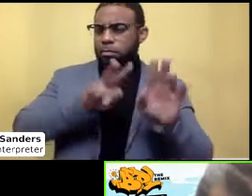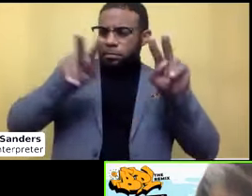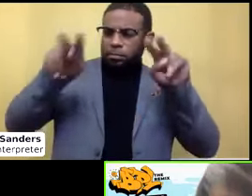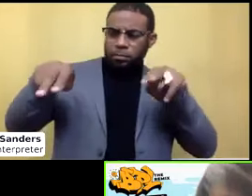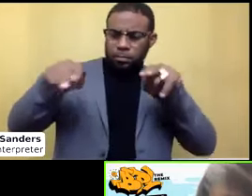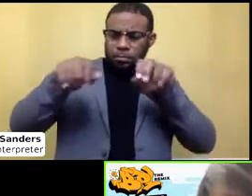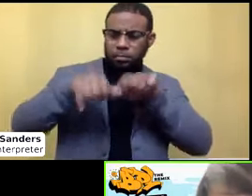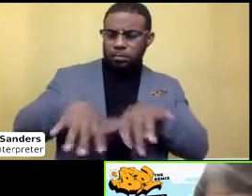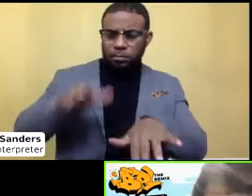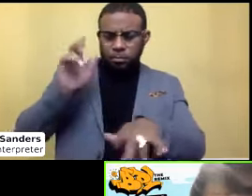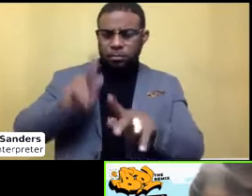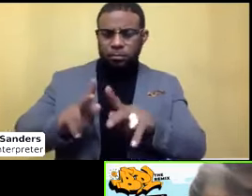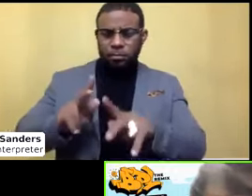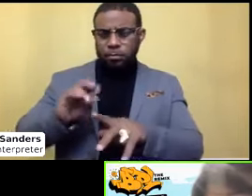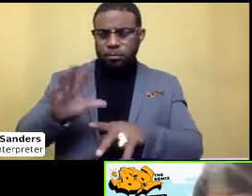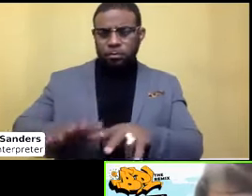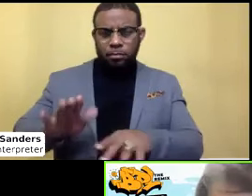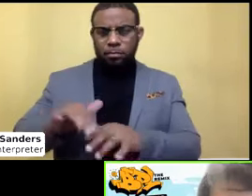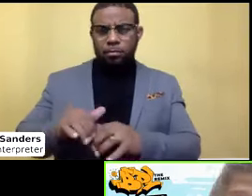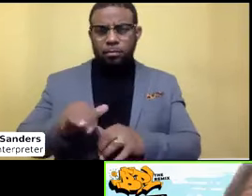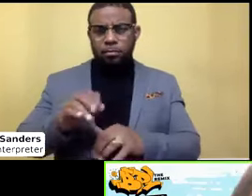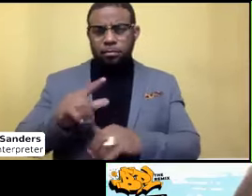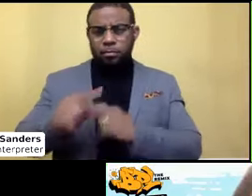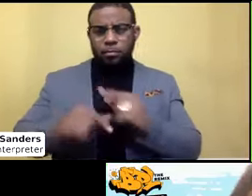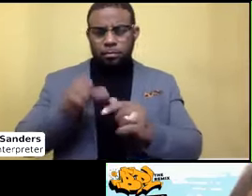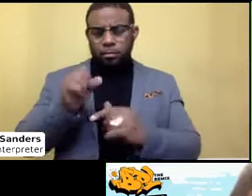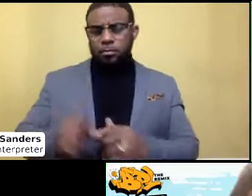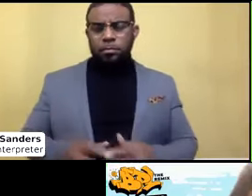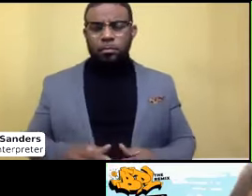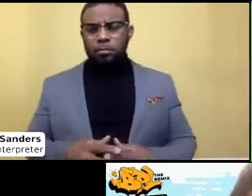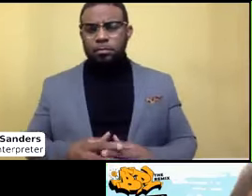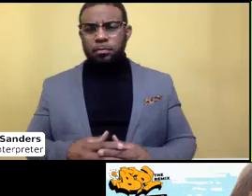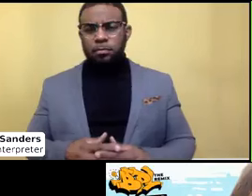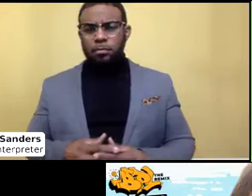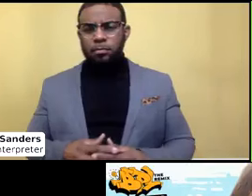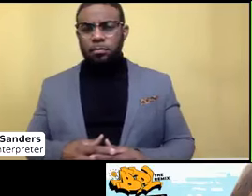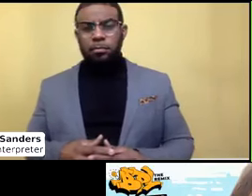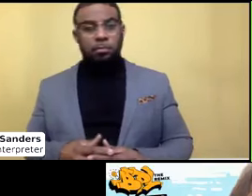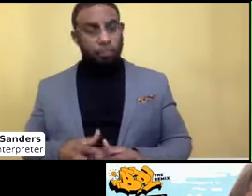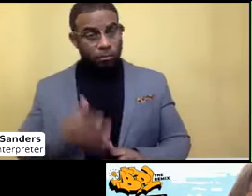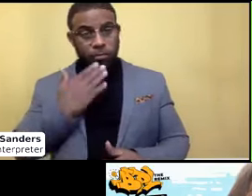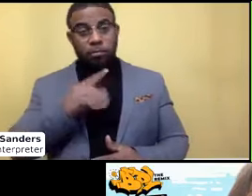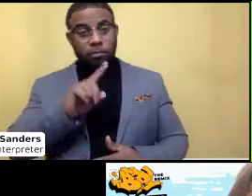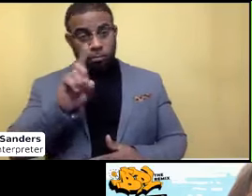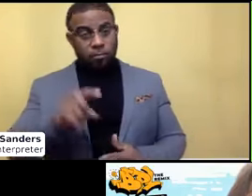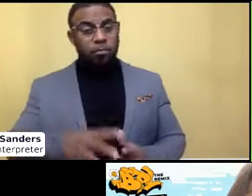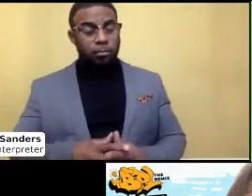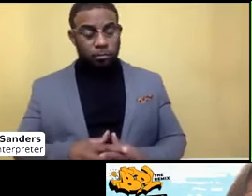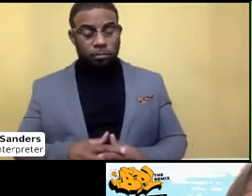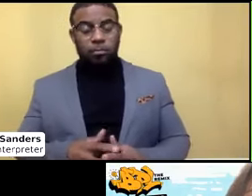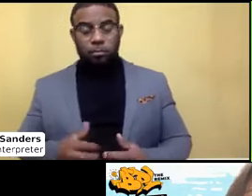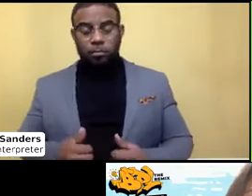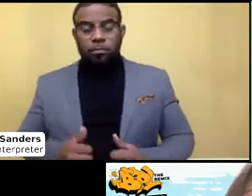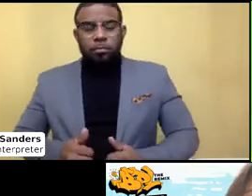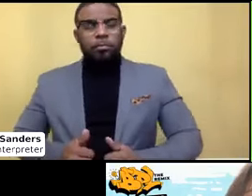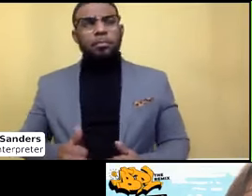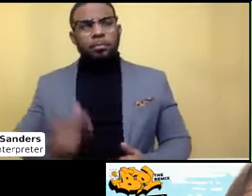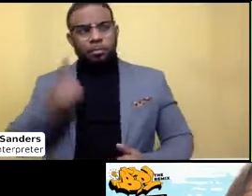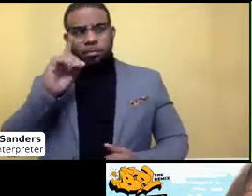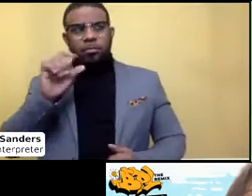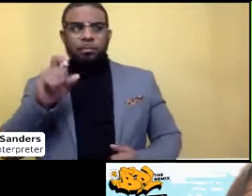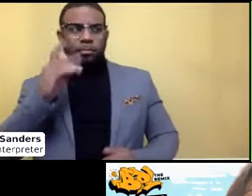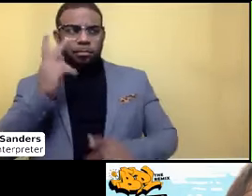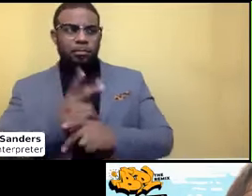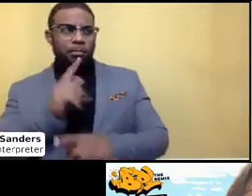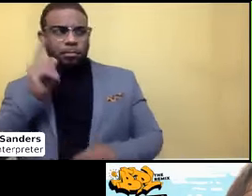the African people across the global South? Mm-hmm. That's a good question. That's an excellent question. I think we do have to figure